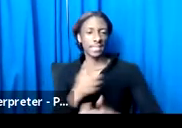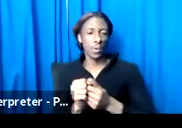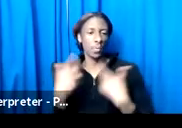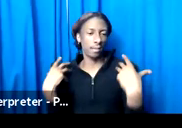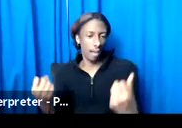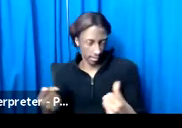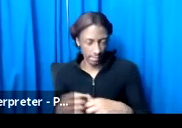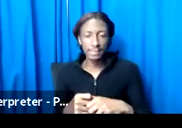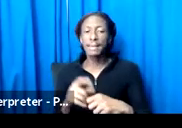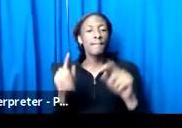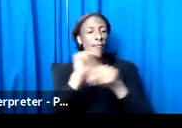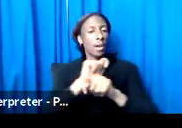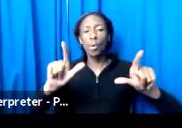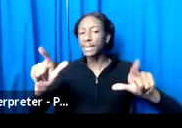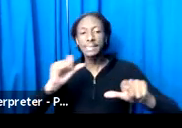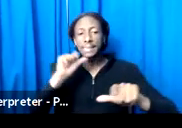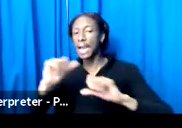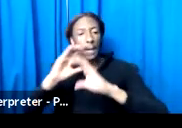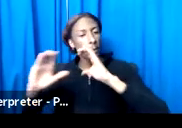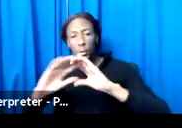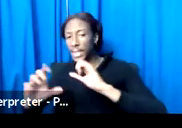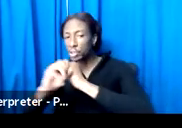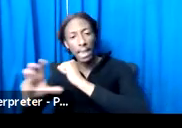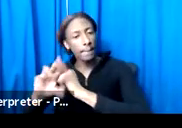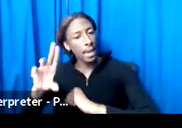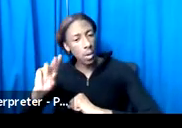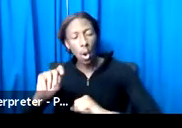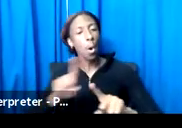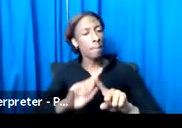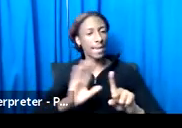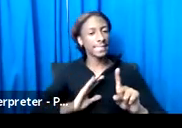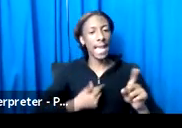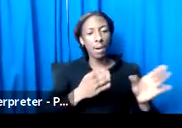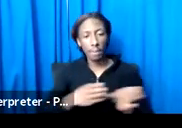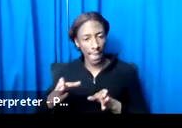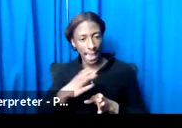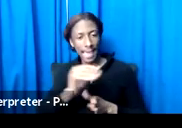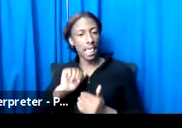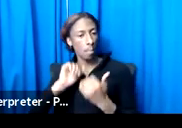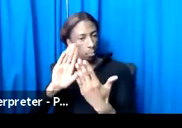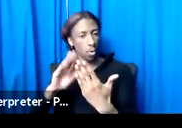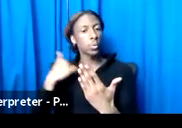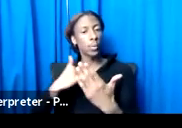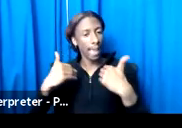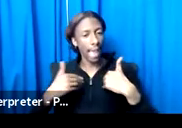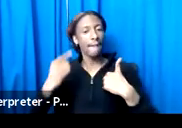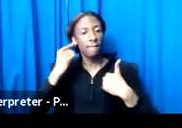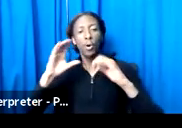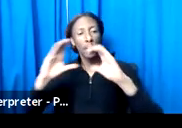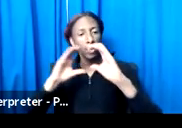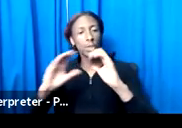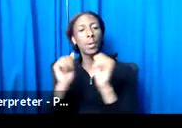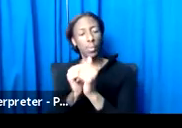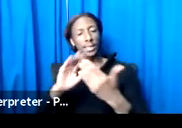this is not a communication campaign. Rather, it is the strategy and the approach that we use to communicate with communities